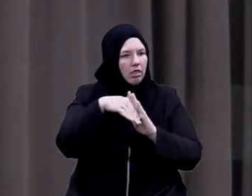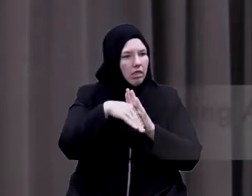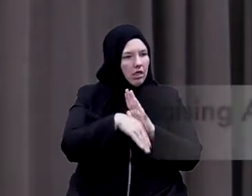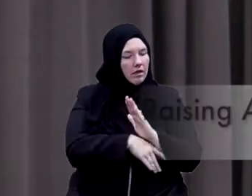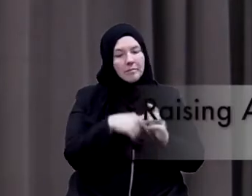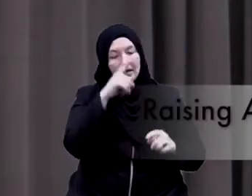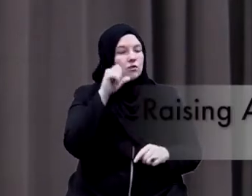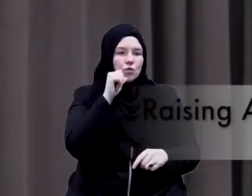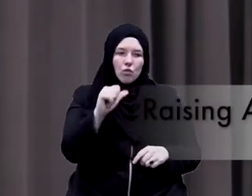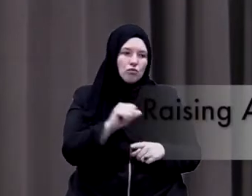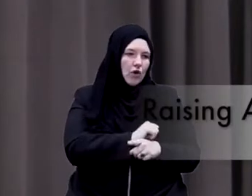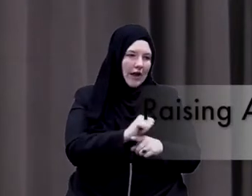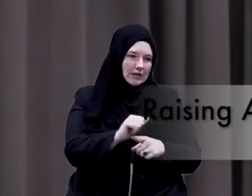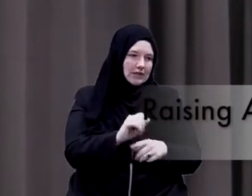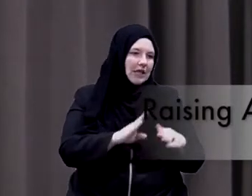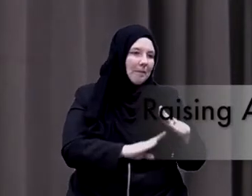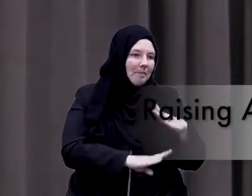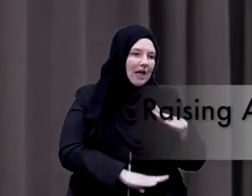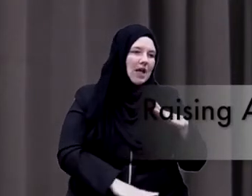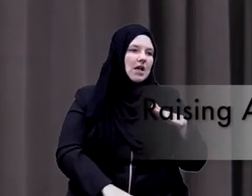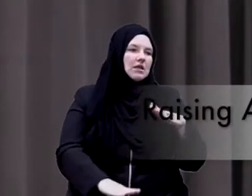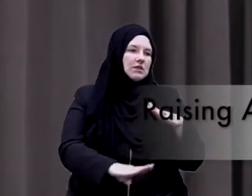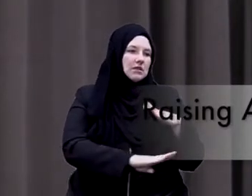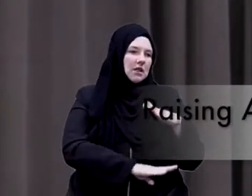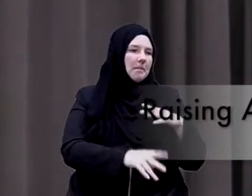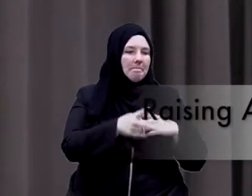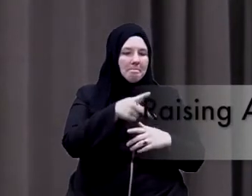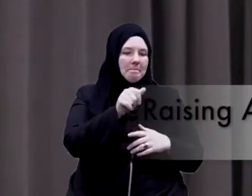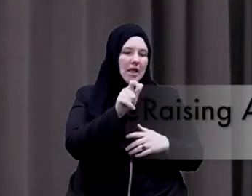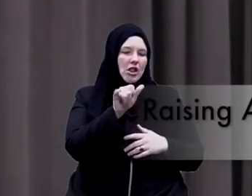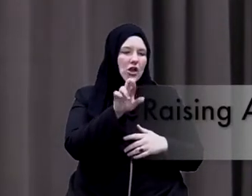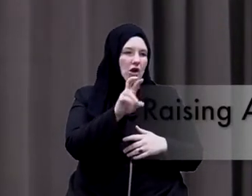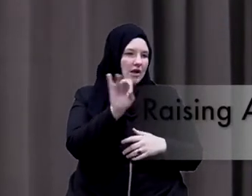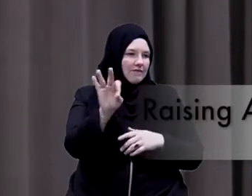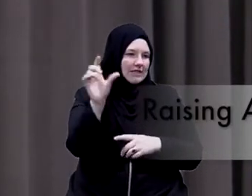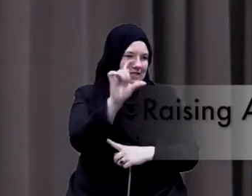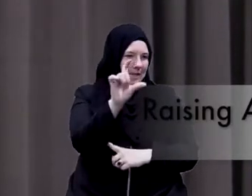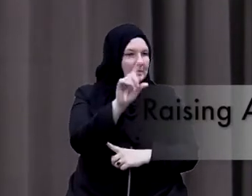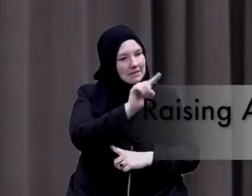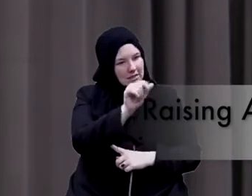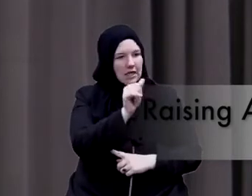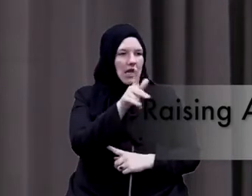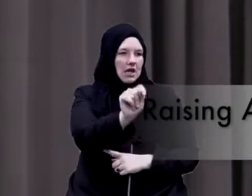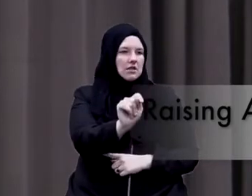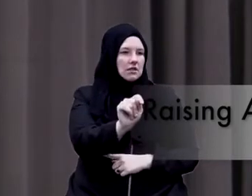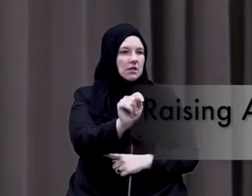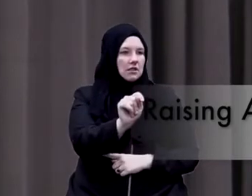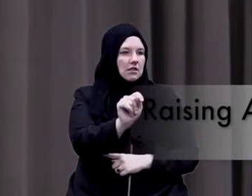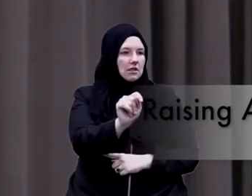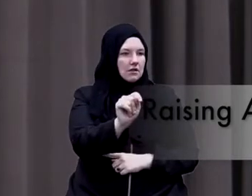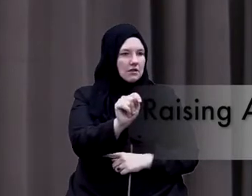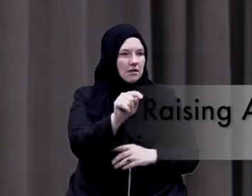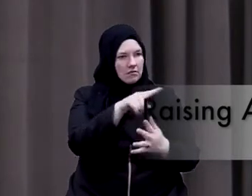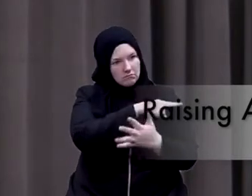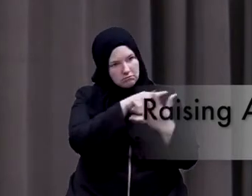even the bare-bone minimum pillars of Islam. So if the pillars of this